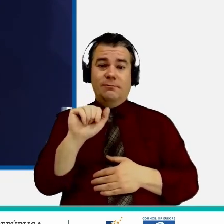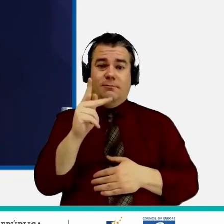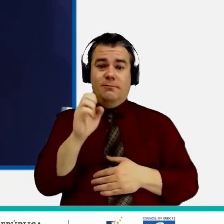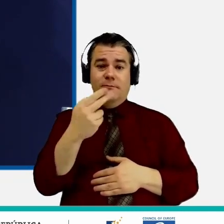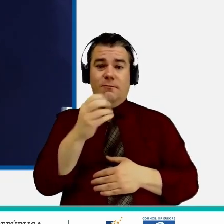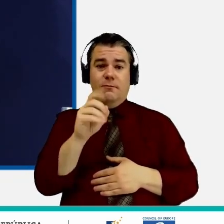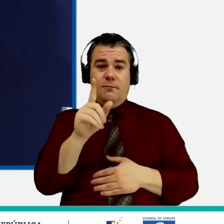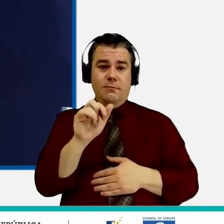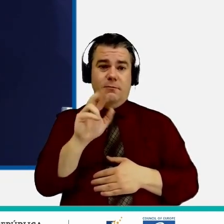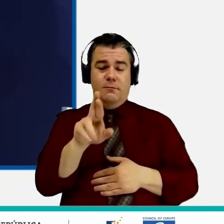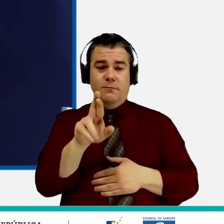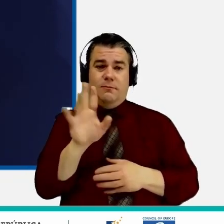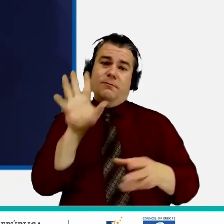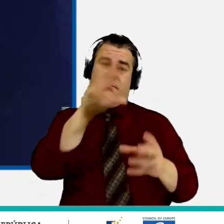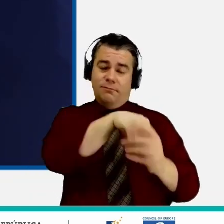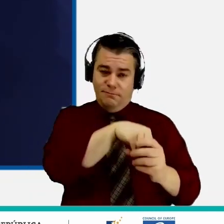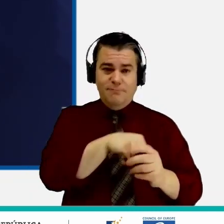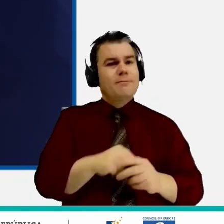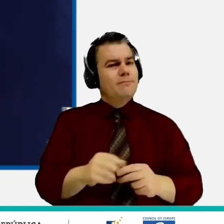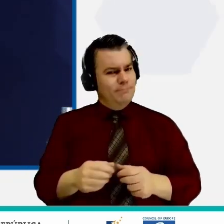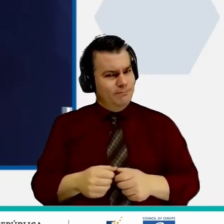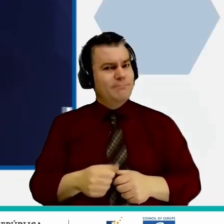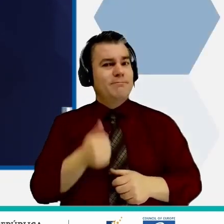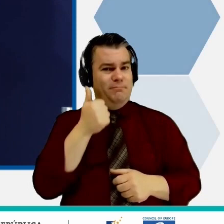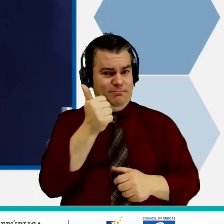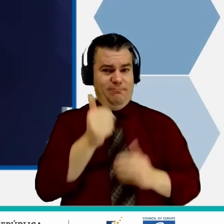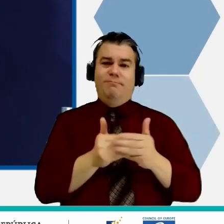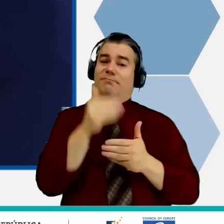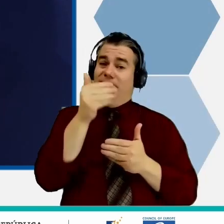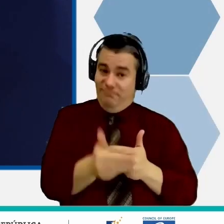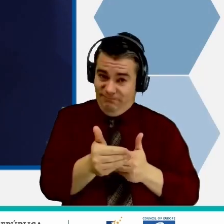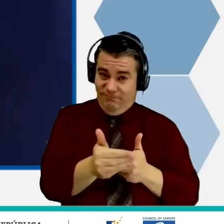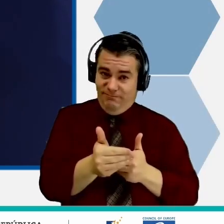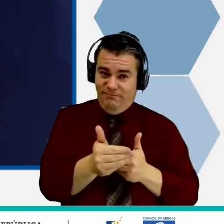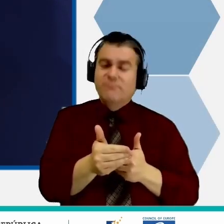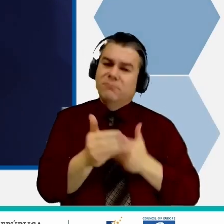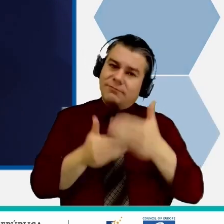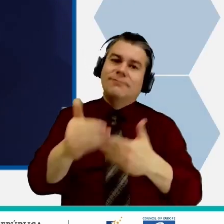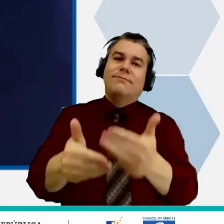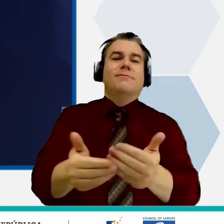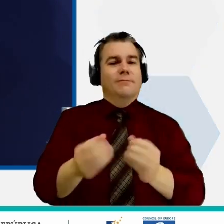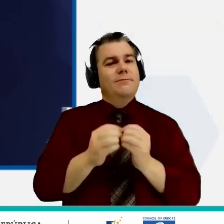is one of those great, good steps into the right direction.